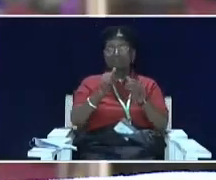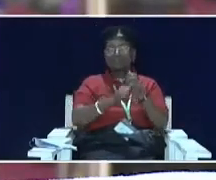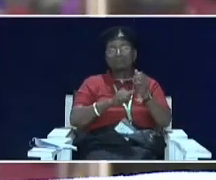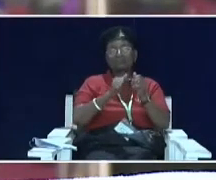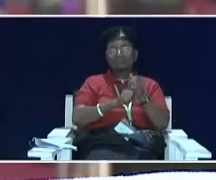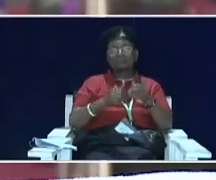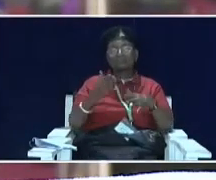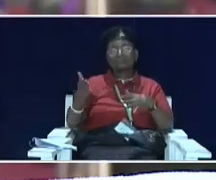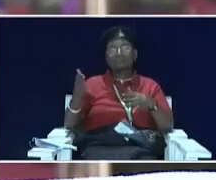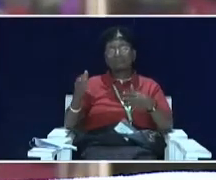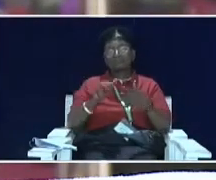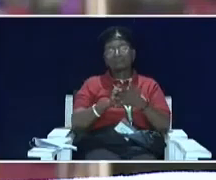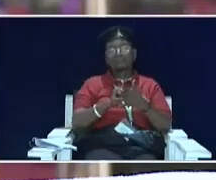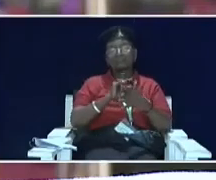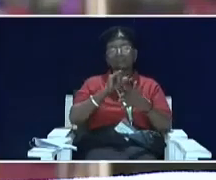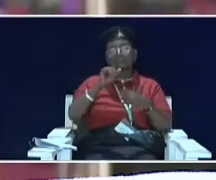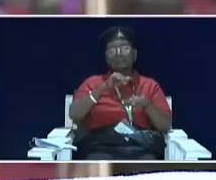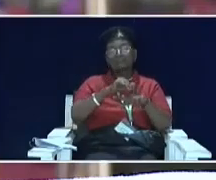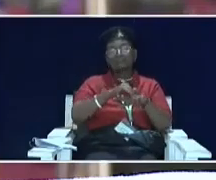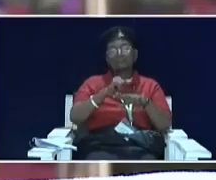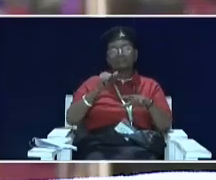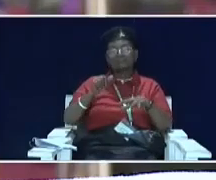everything that is called leprosy.